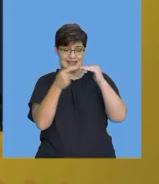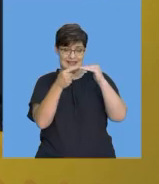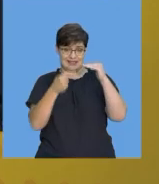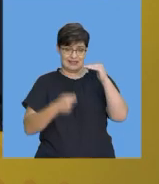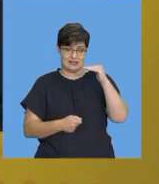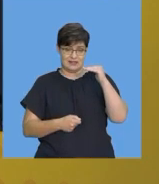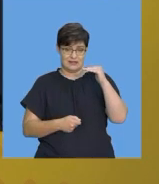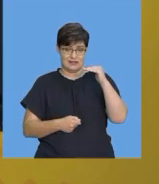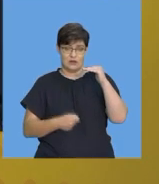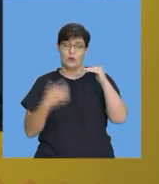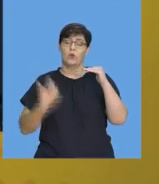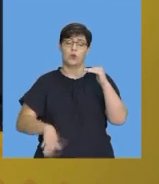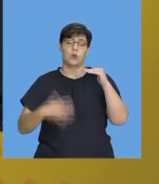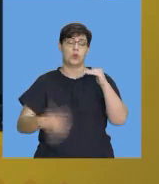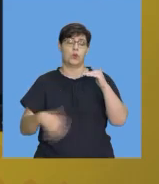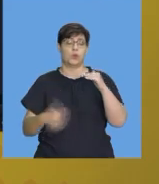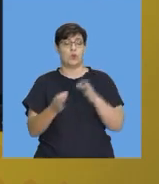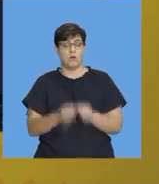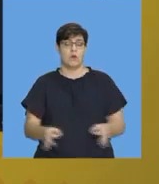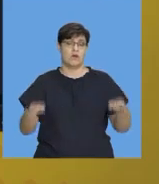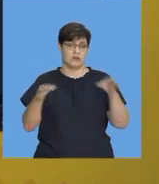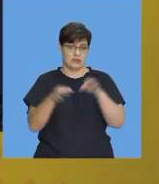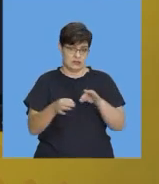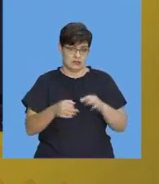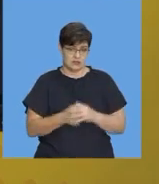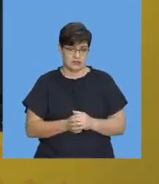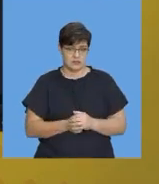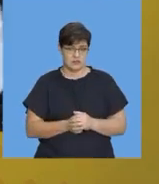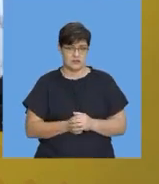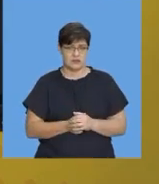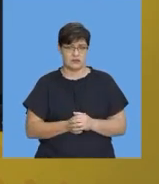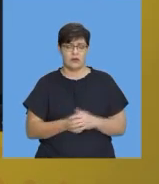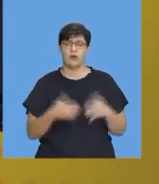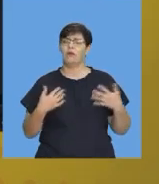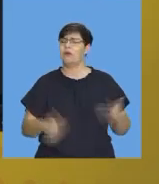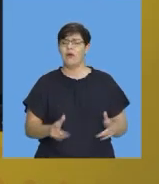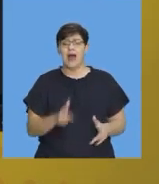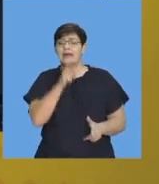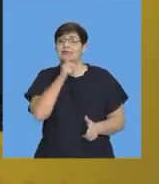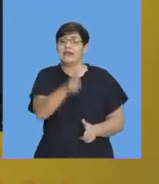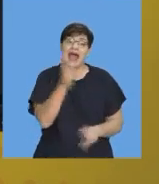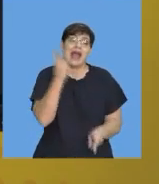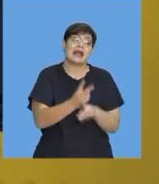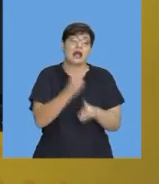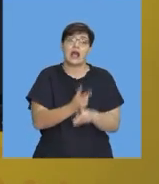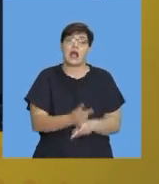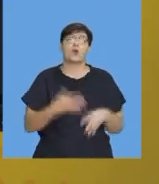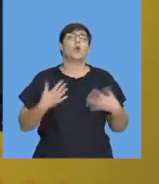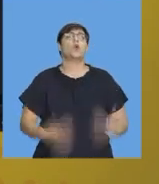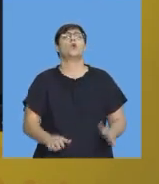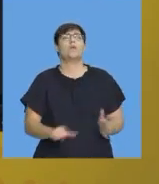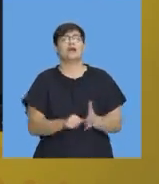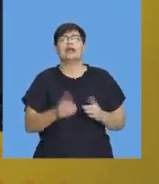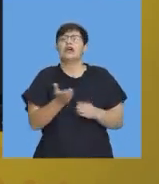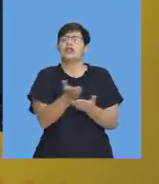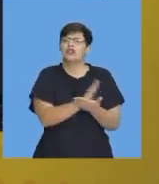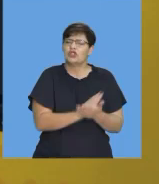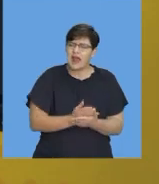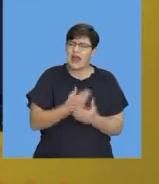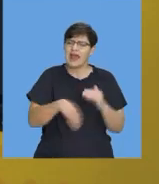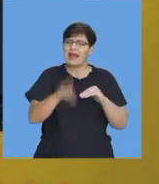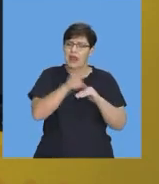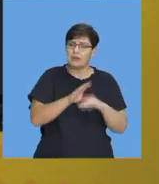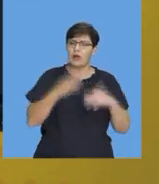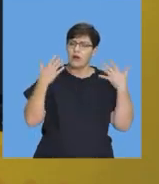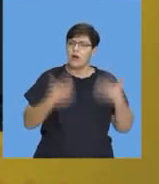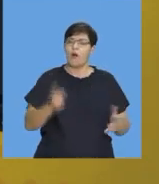price. Very, very, very important. I can't overemphasize this. In share capital, you work